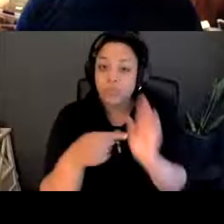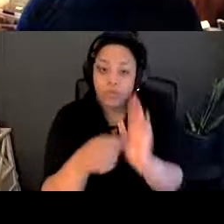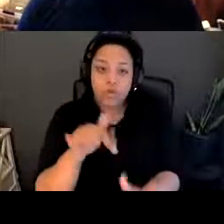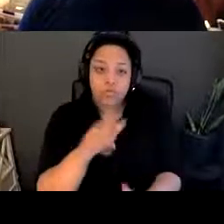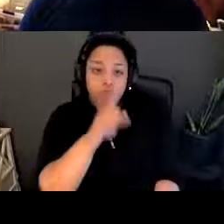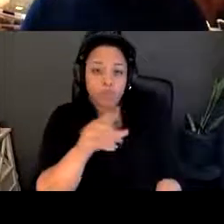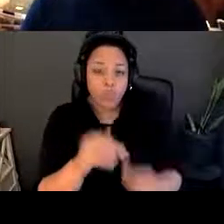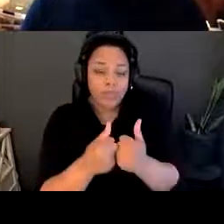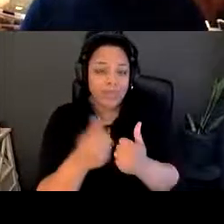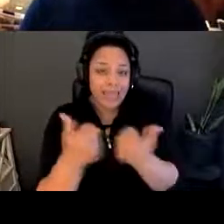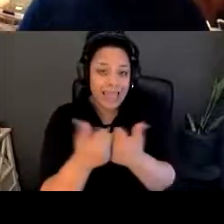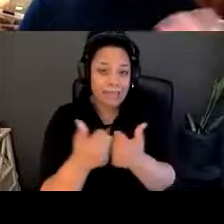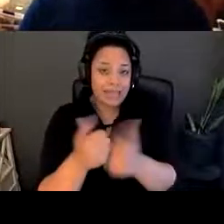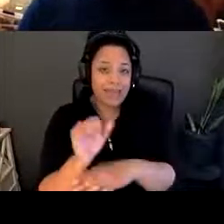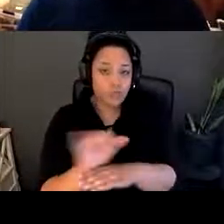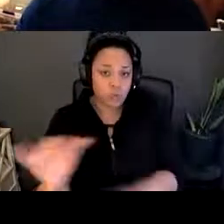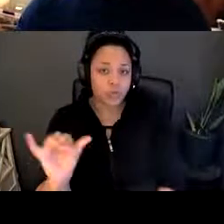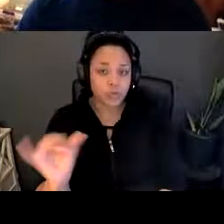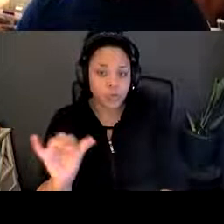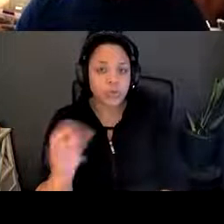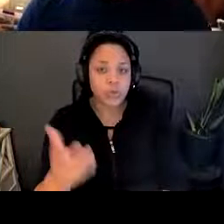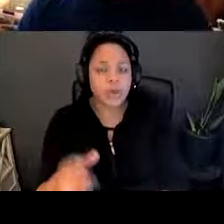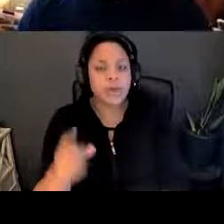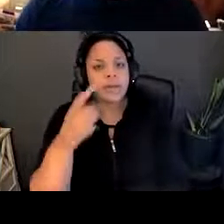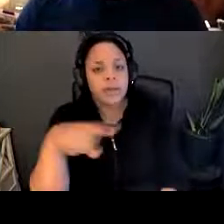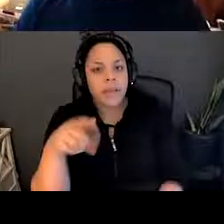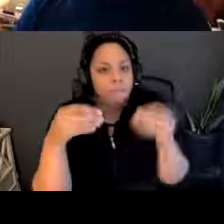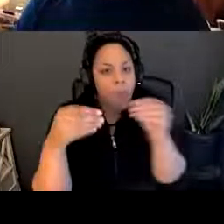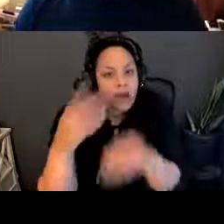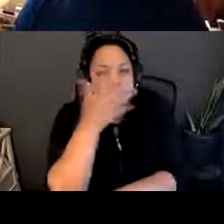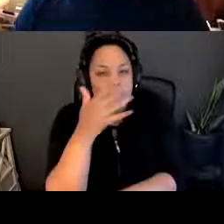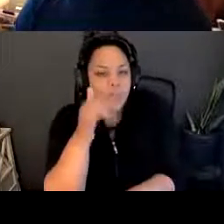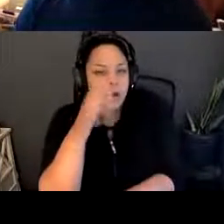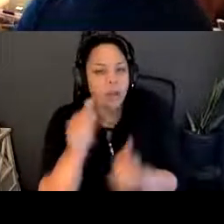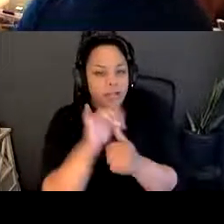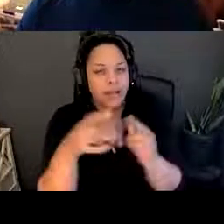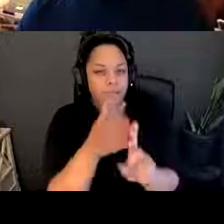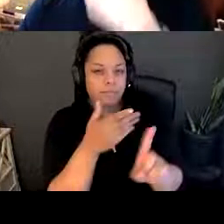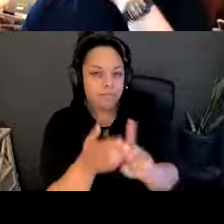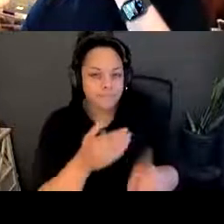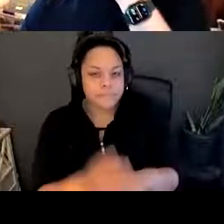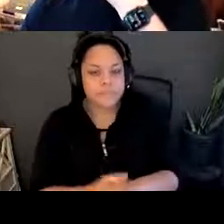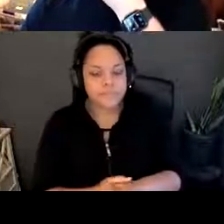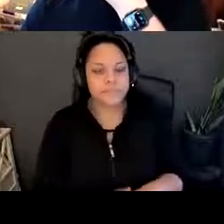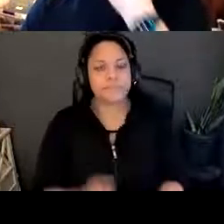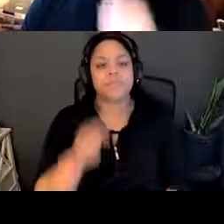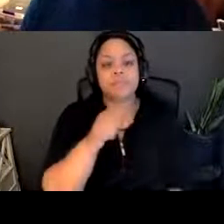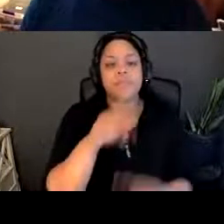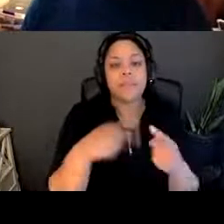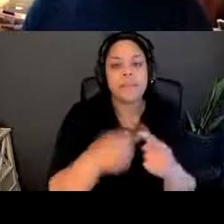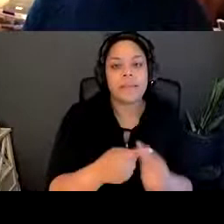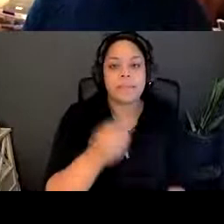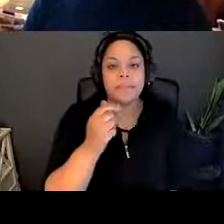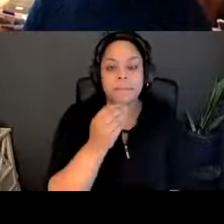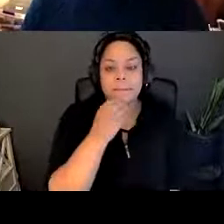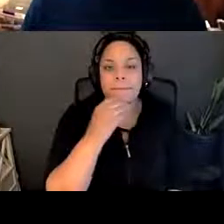gaming industry, how they market in similar ways as well. I love this study on appetite. What they